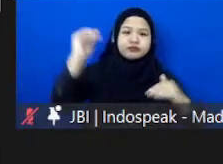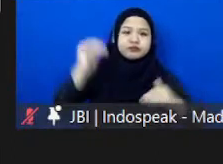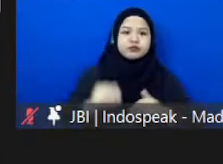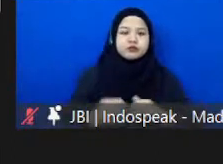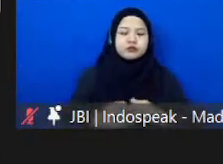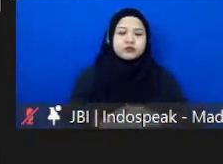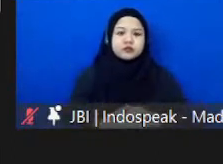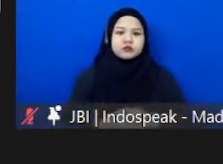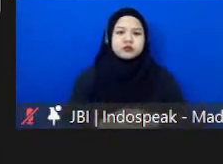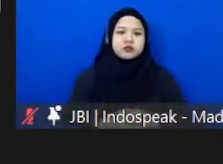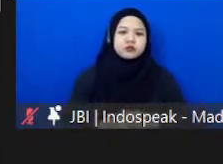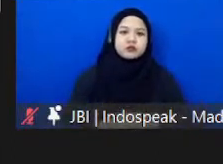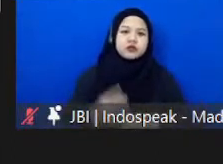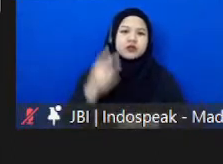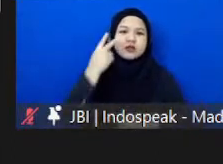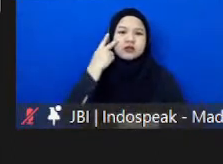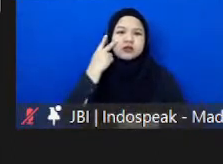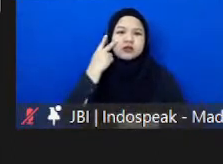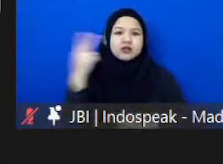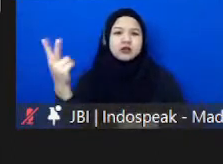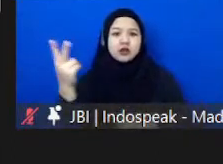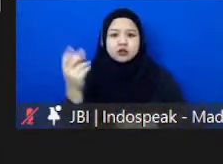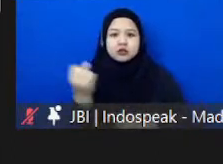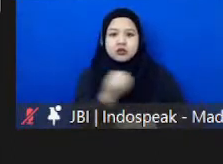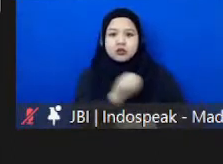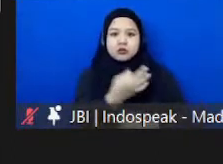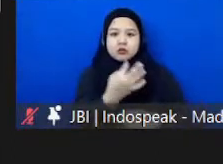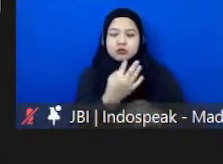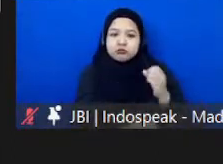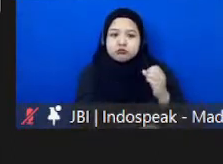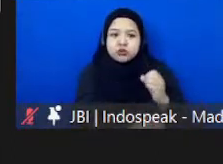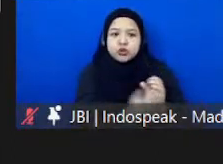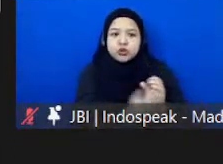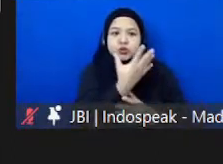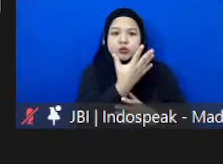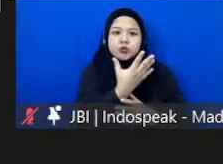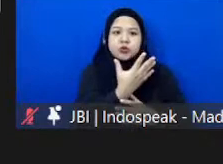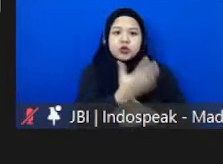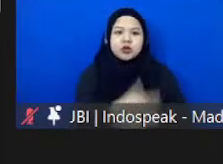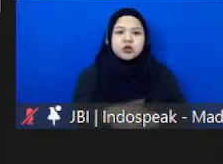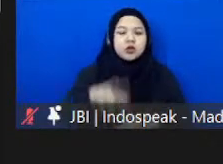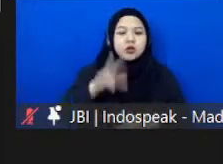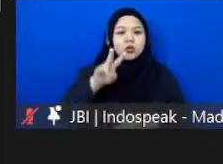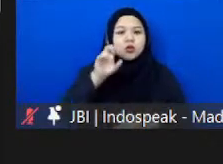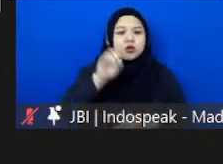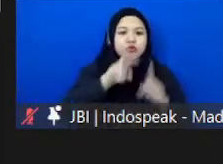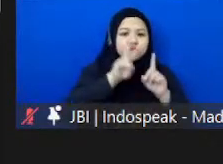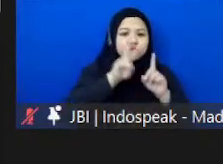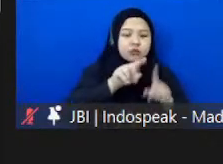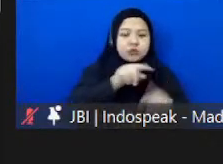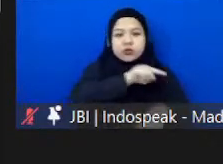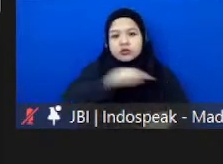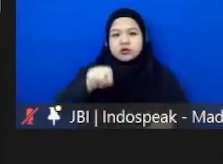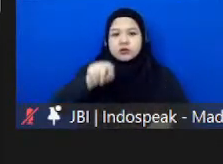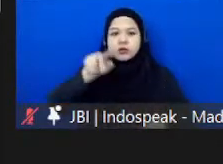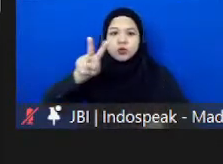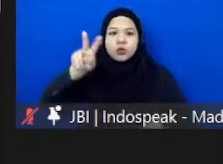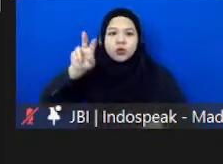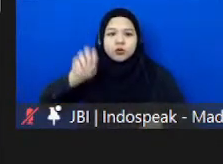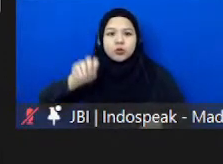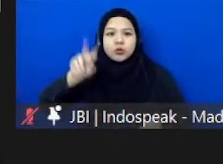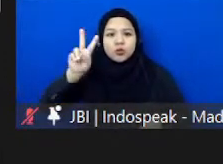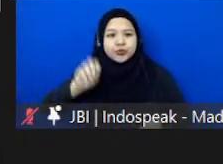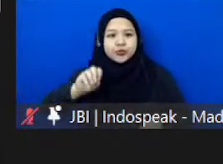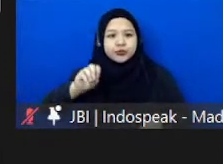to look at the series of the growth from 2012 up to 2020, we can see